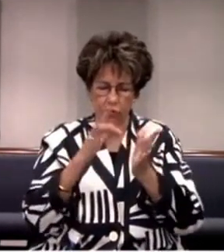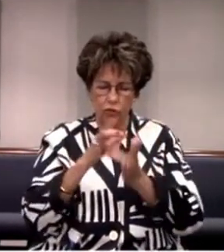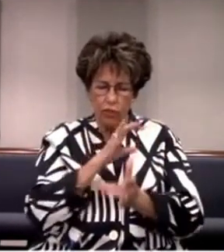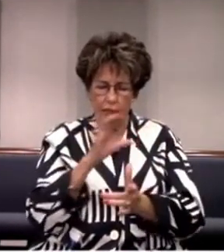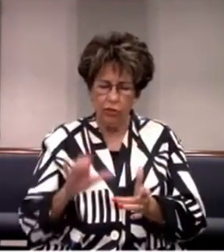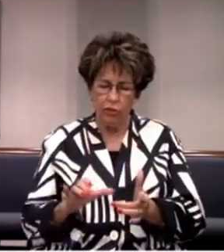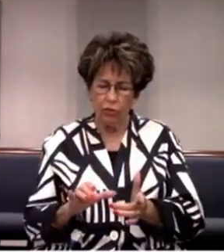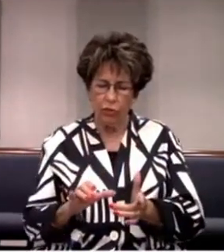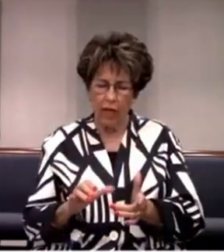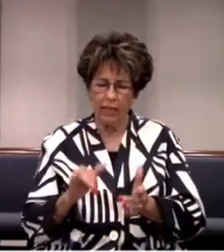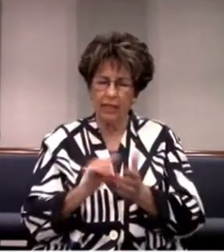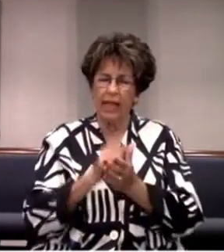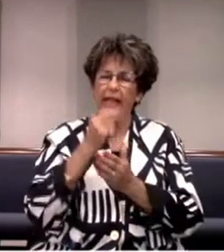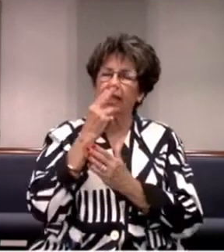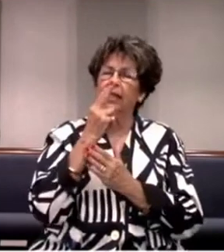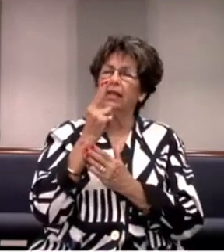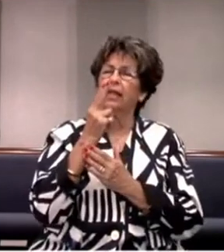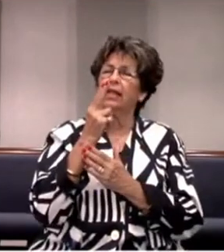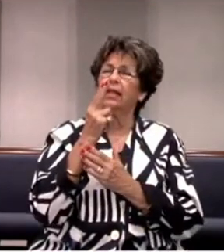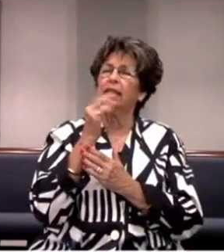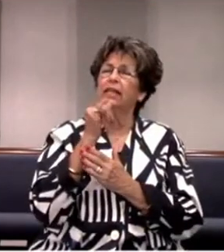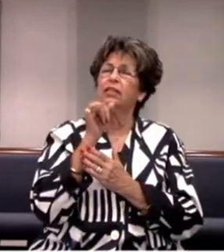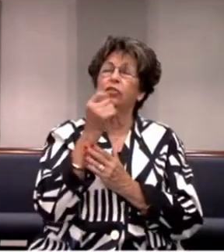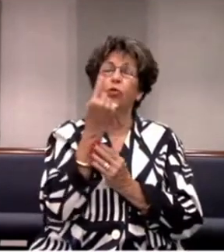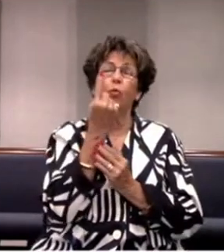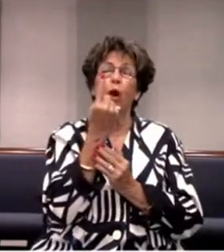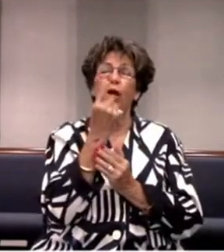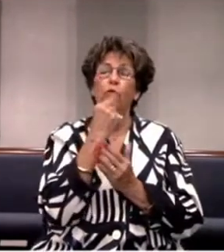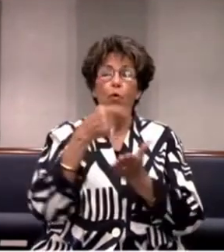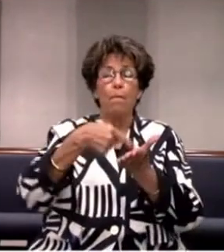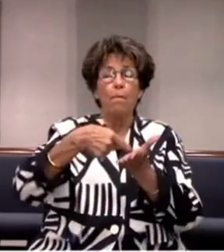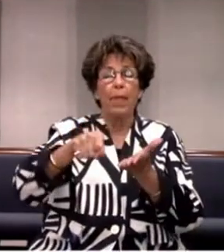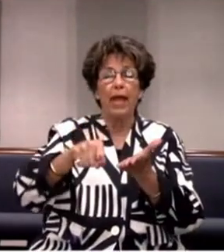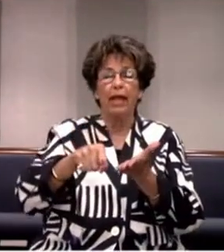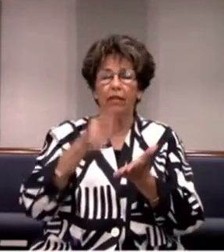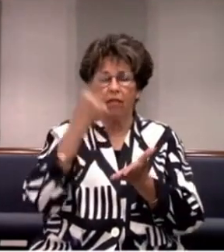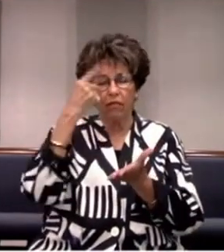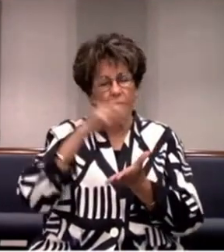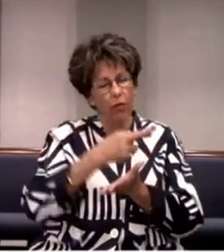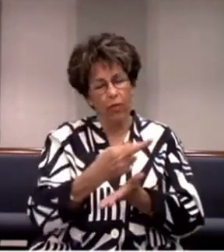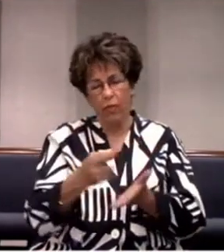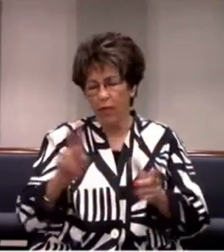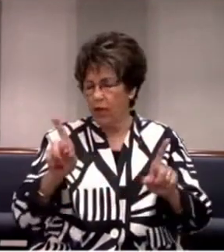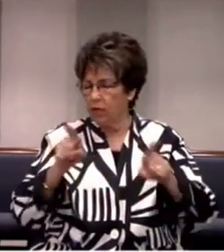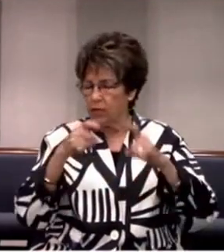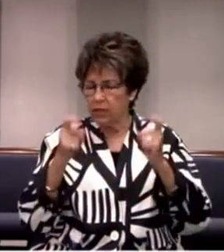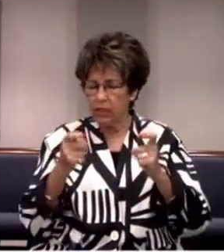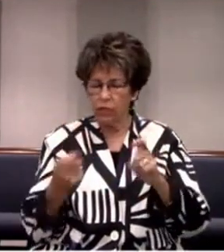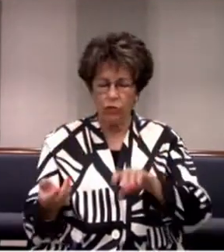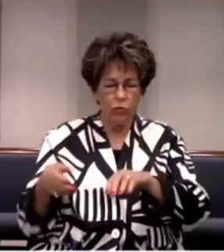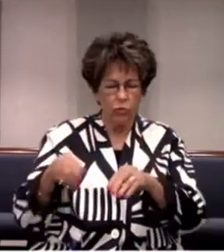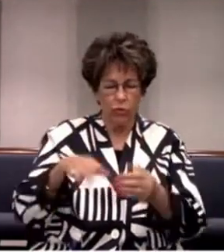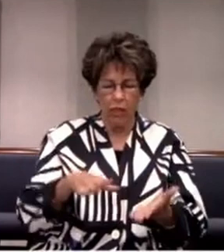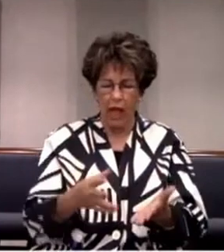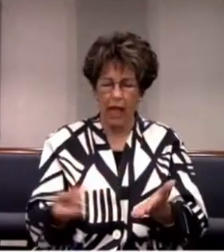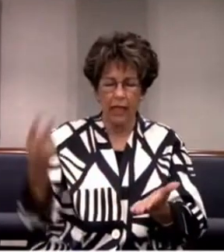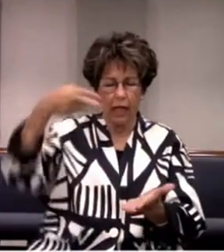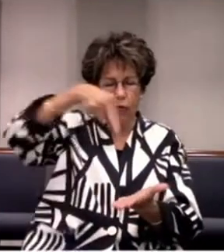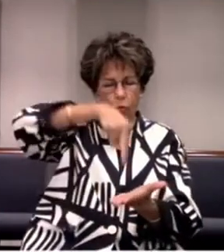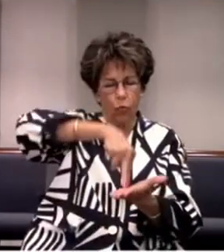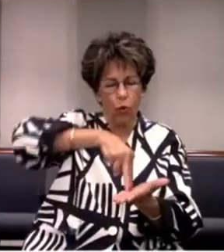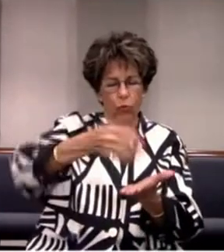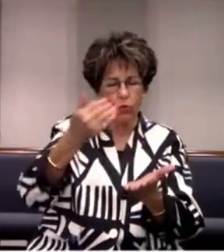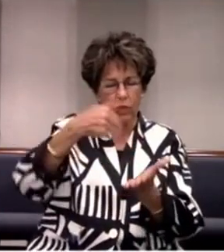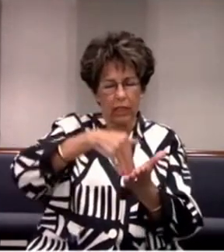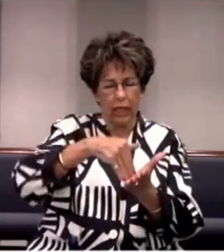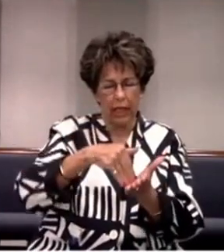the one that has paid their debt. He died for them. He was buried and he rose again. And just